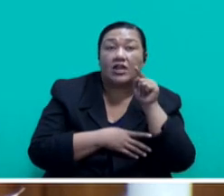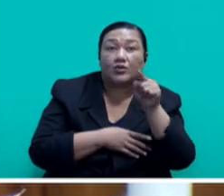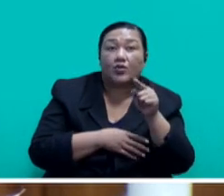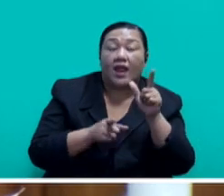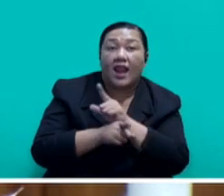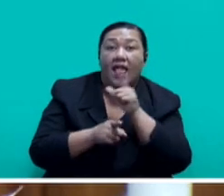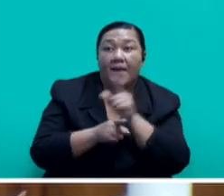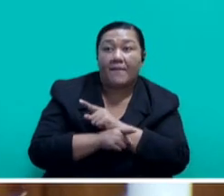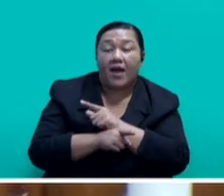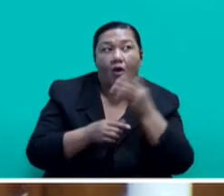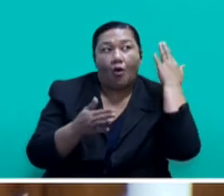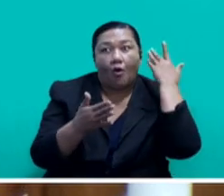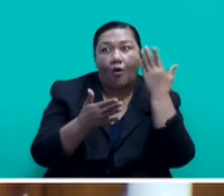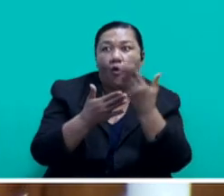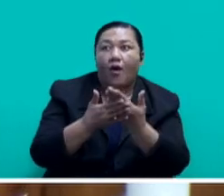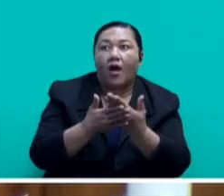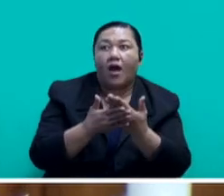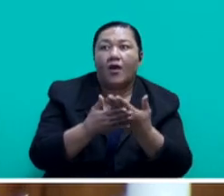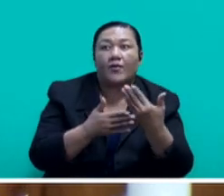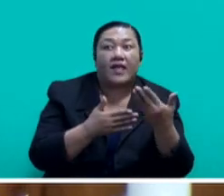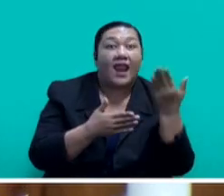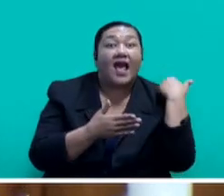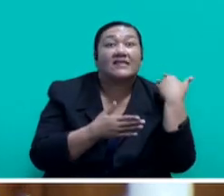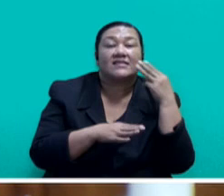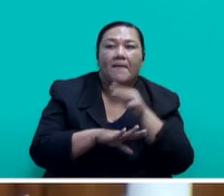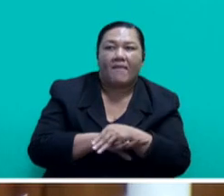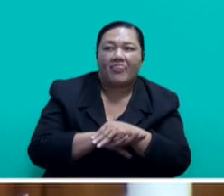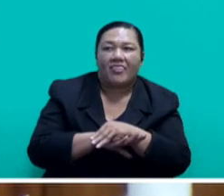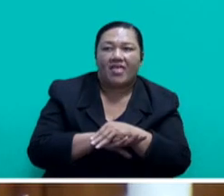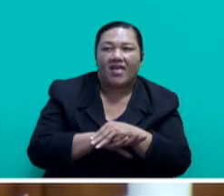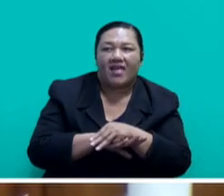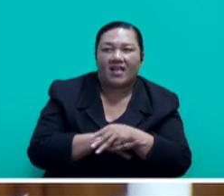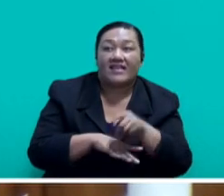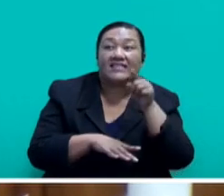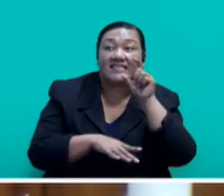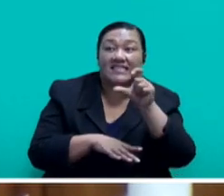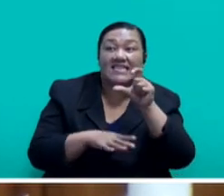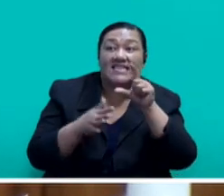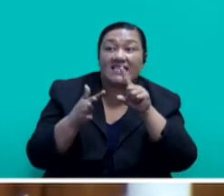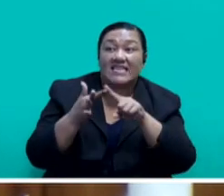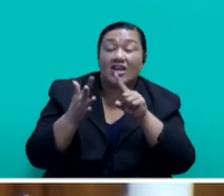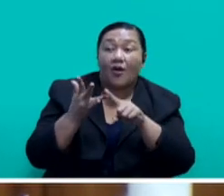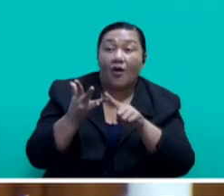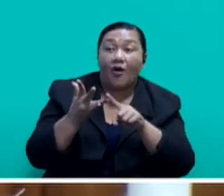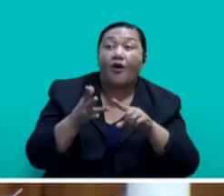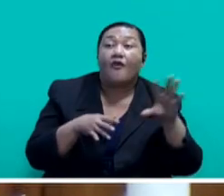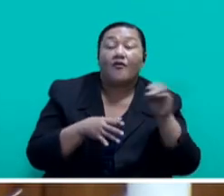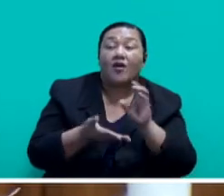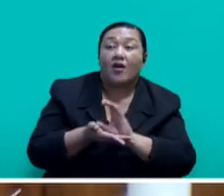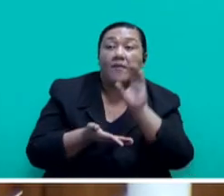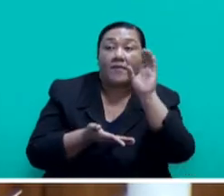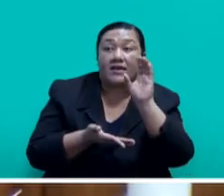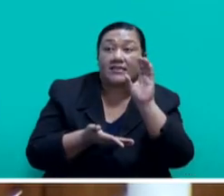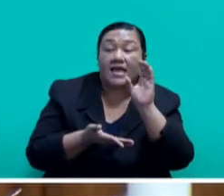in over a decade was the last month. The CEO of the Fiji Commerce and Employers Federation,